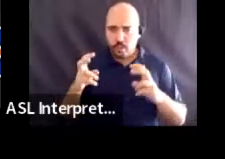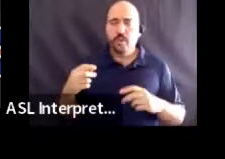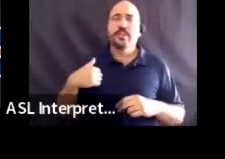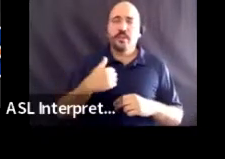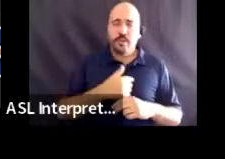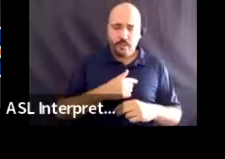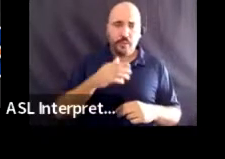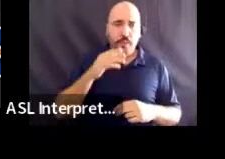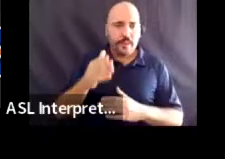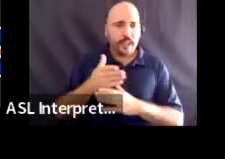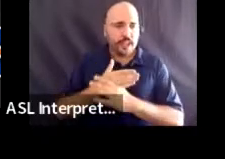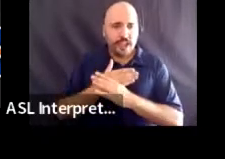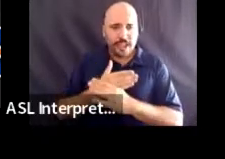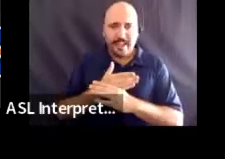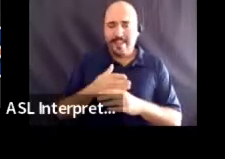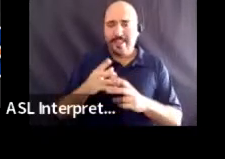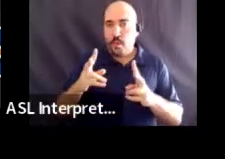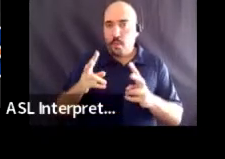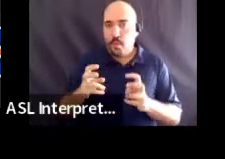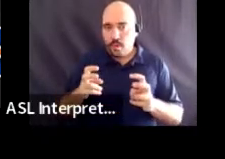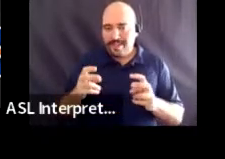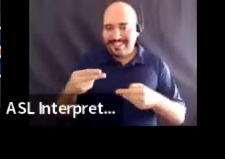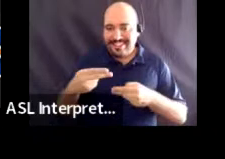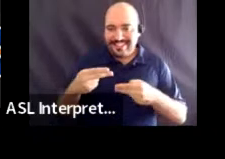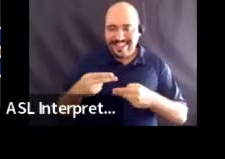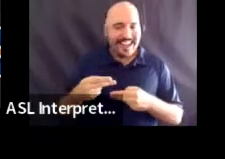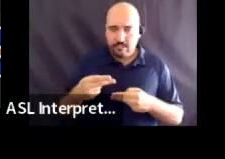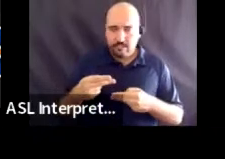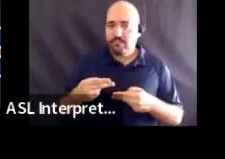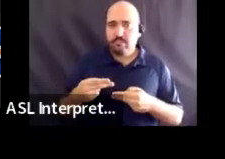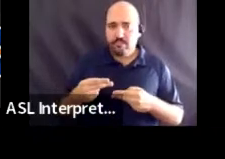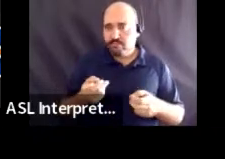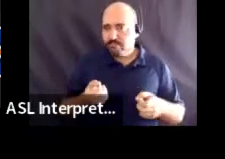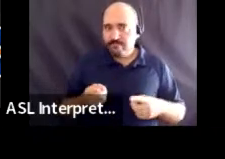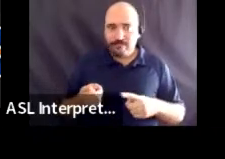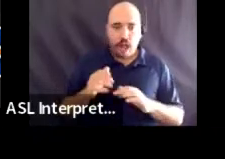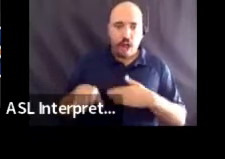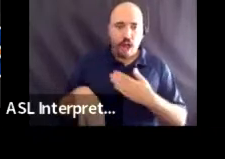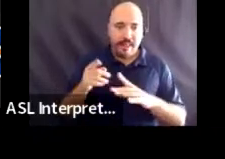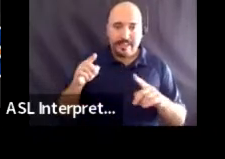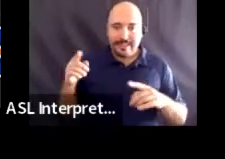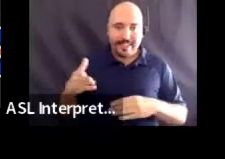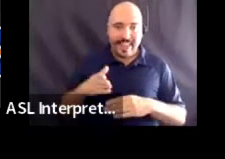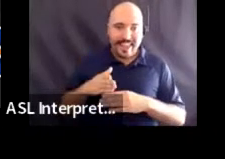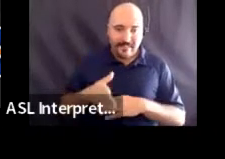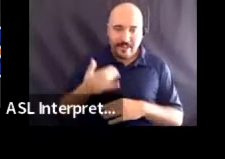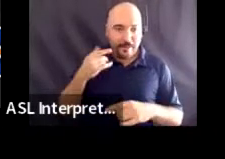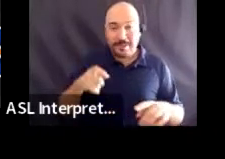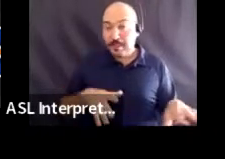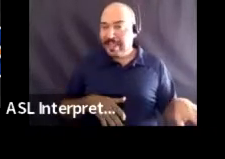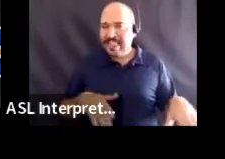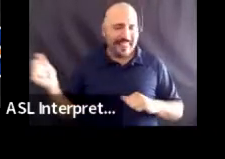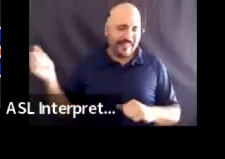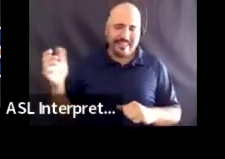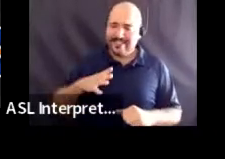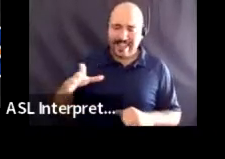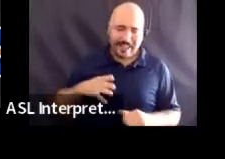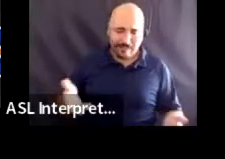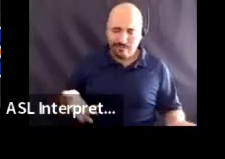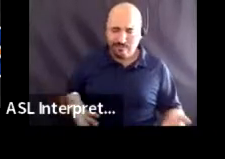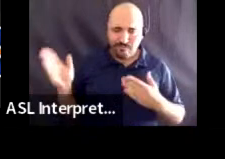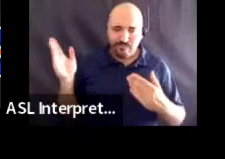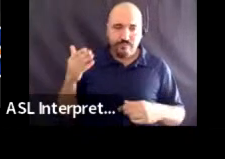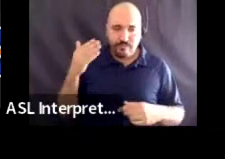be sharing the recording and slide deck with attendees afterwards. So if you do need to go, we understand, and just to